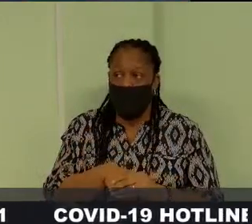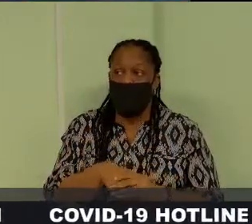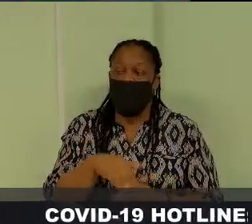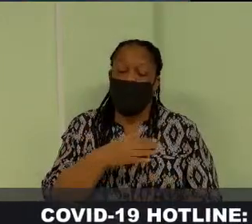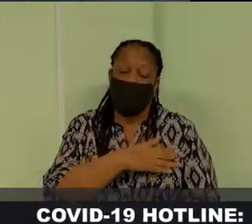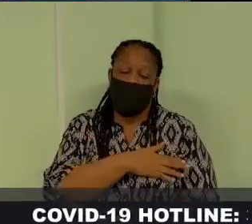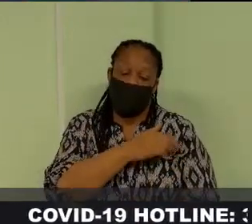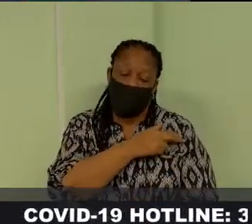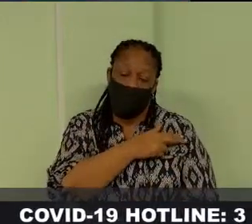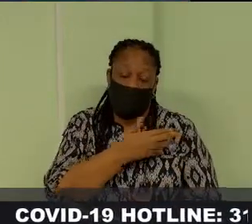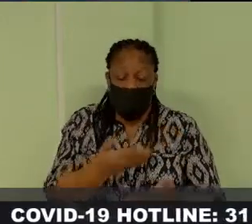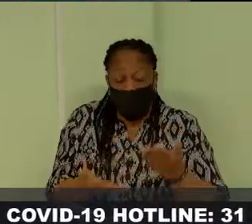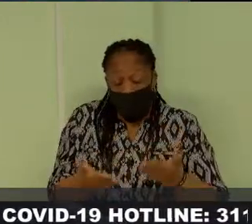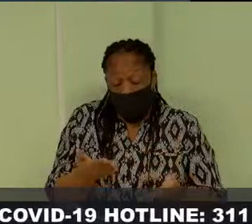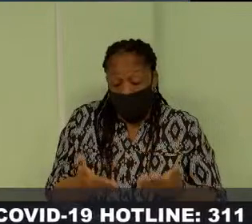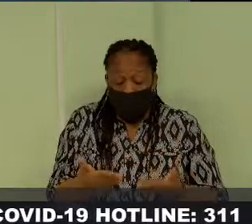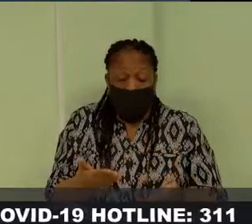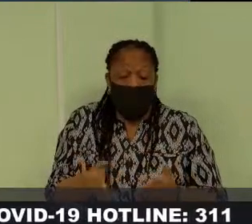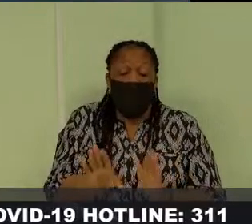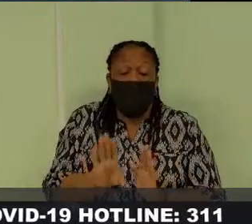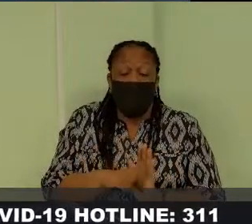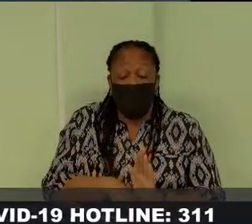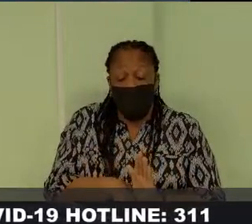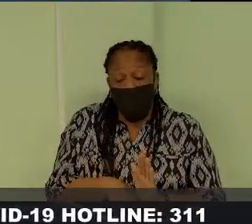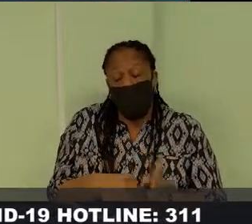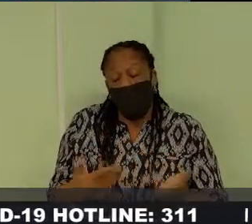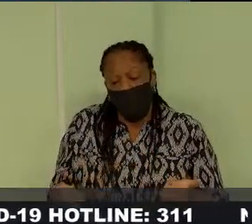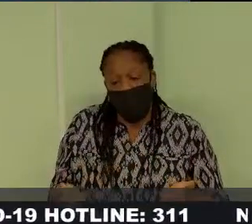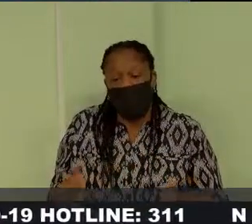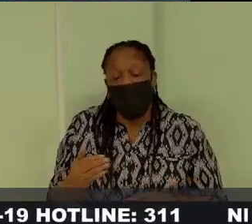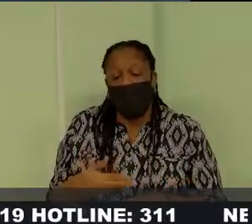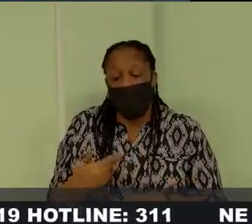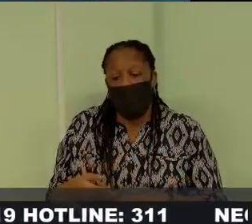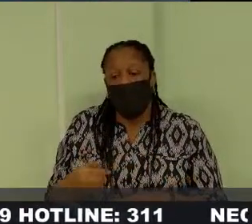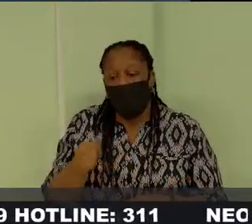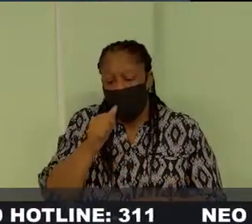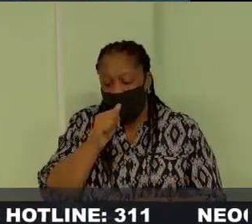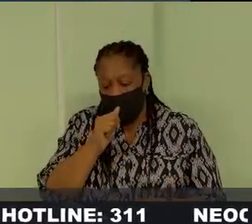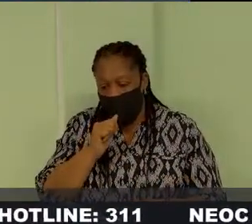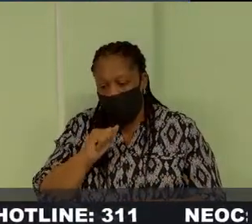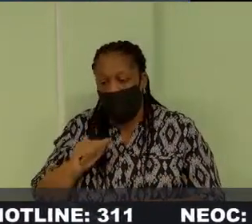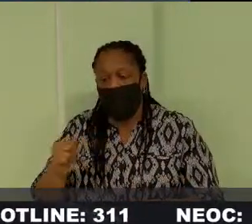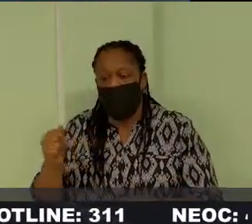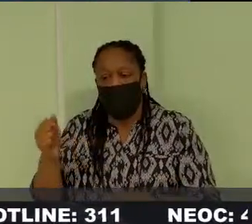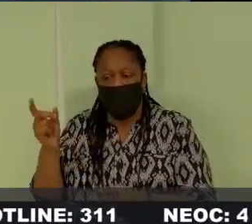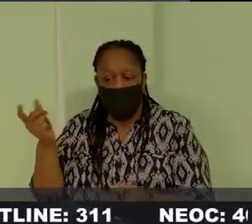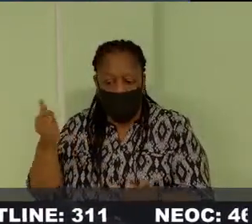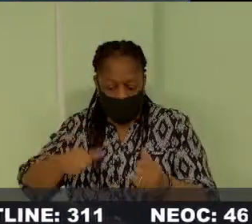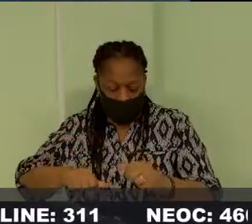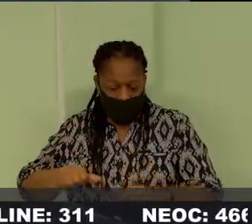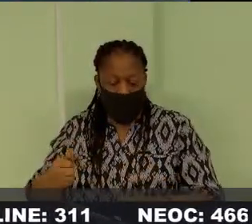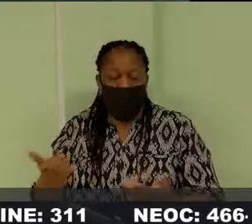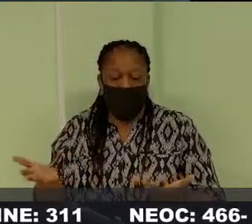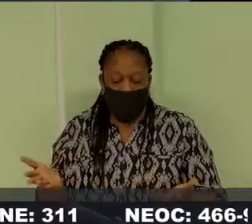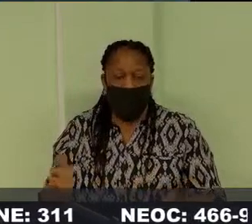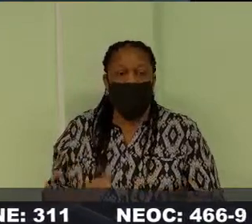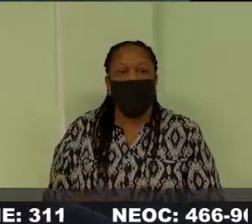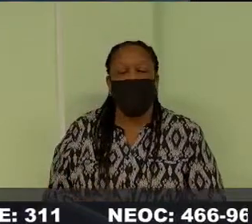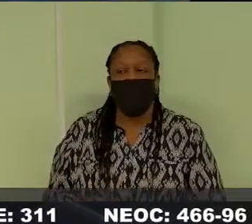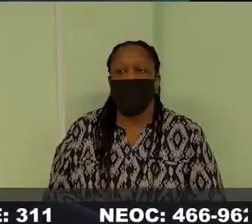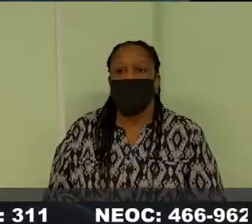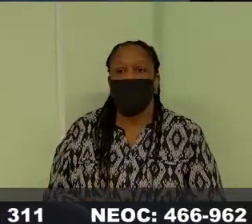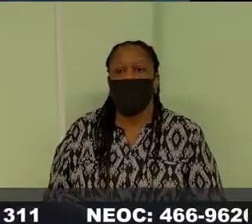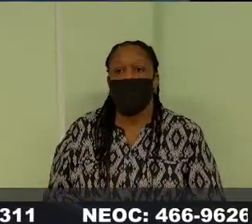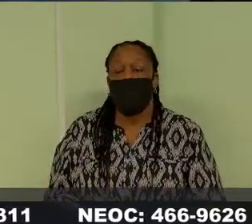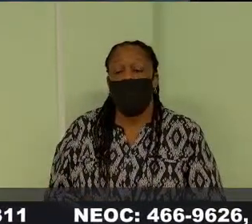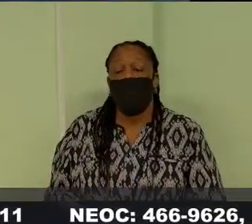may be less than the present rate, and so this will be announced when the lab, that